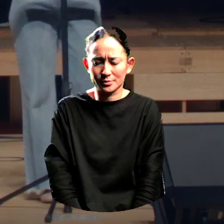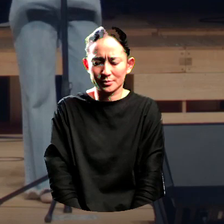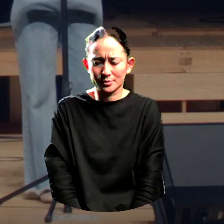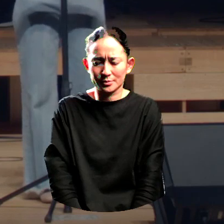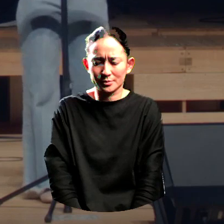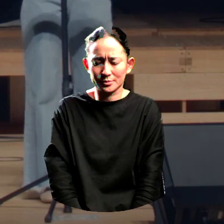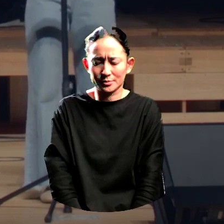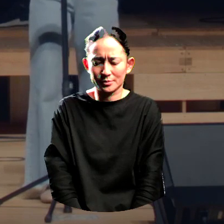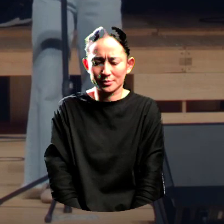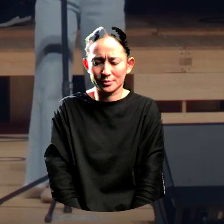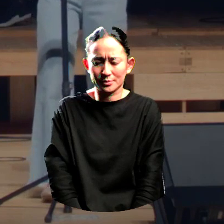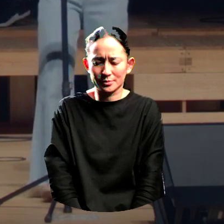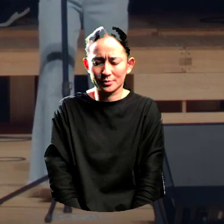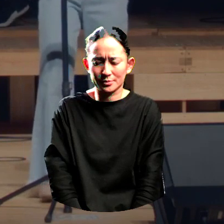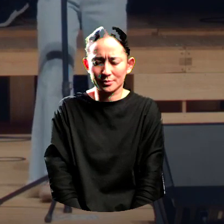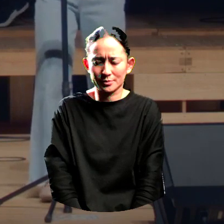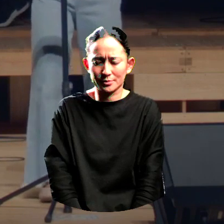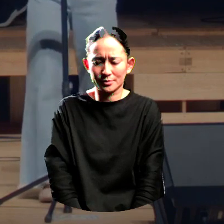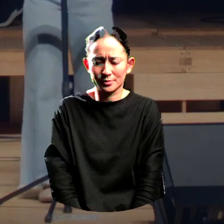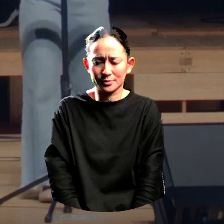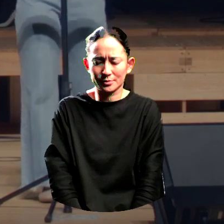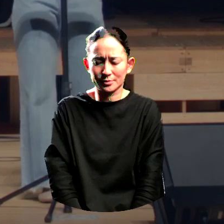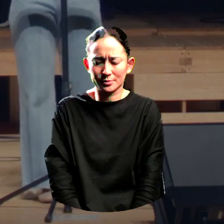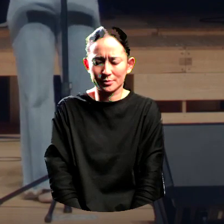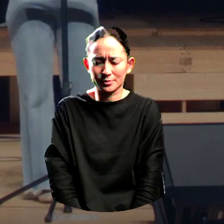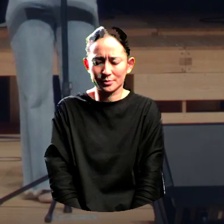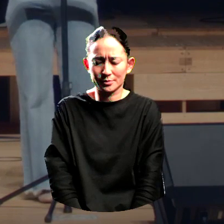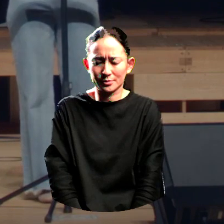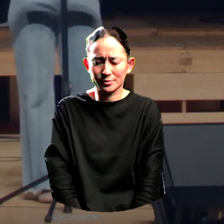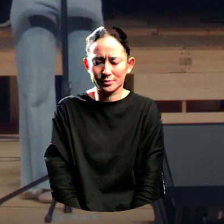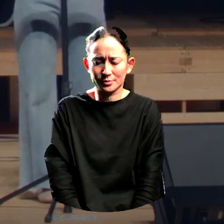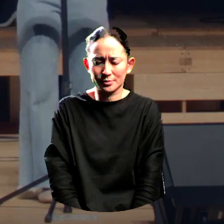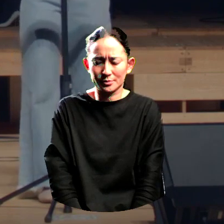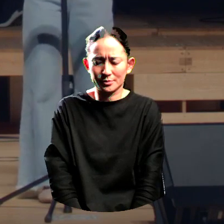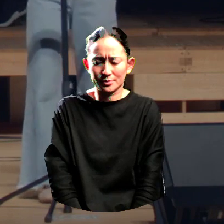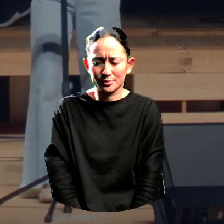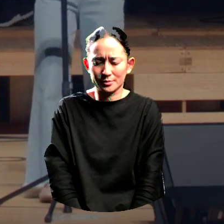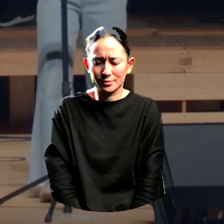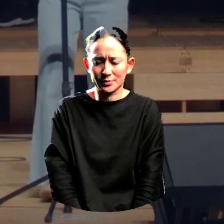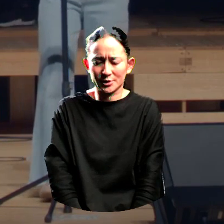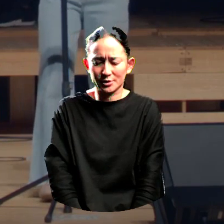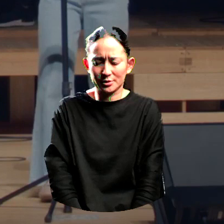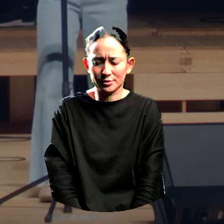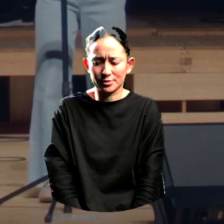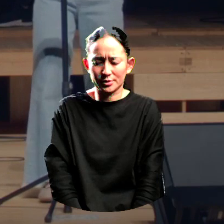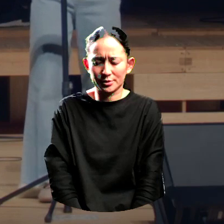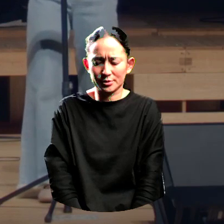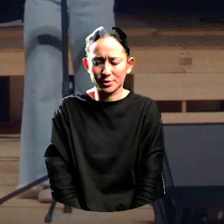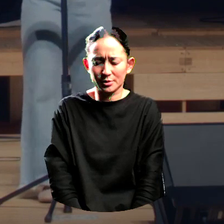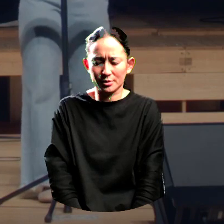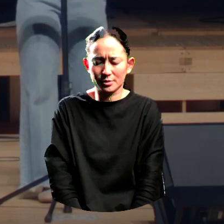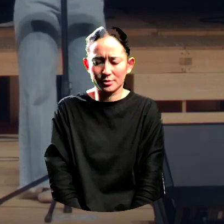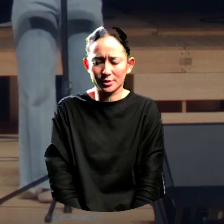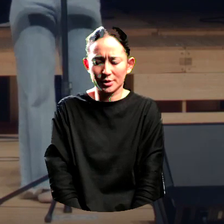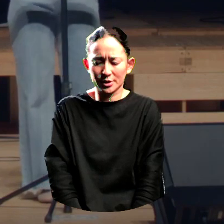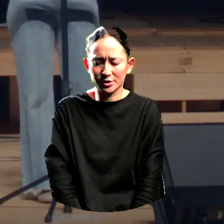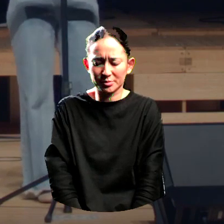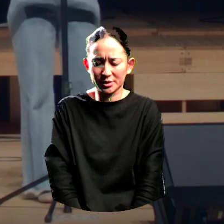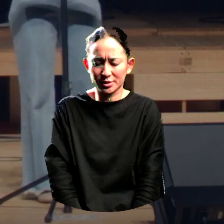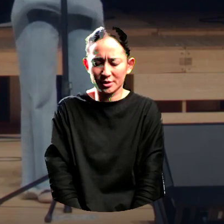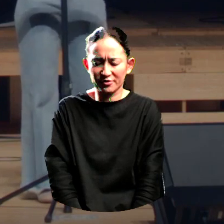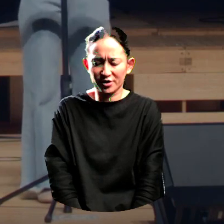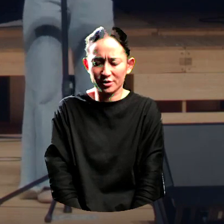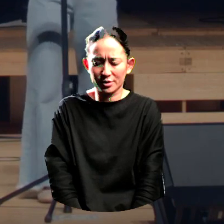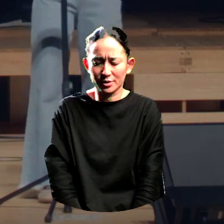hear myself.And even the devil can hear it. Jesus Christ is my Lord. He is my